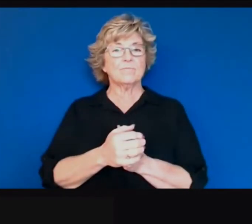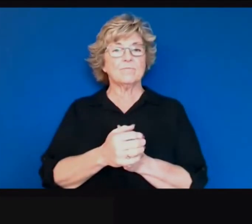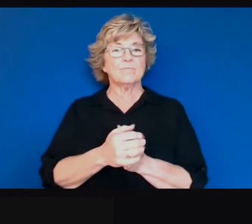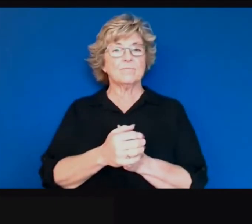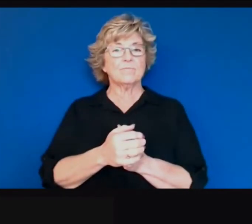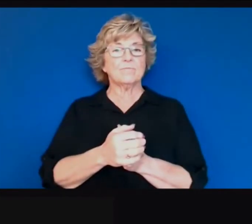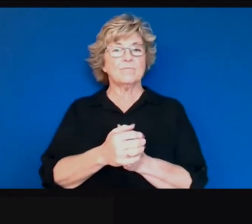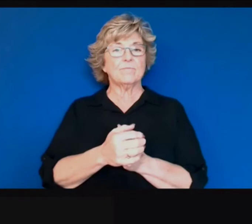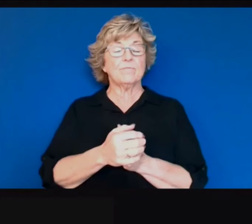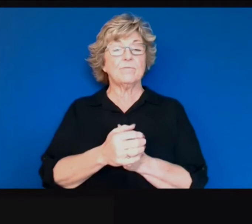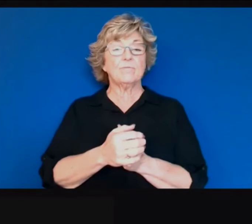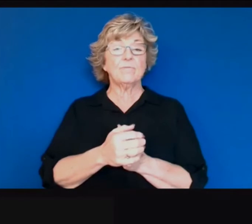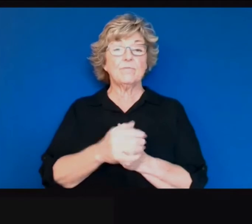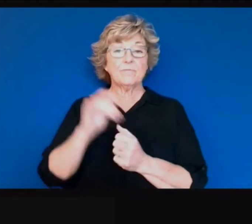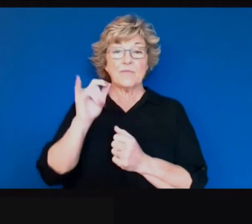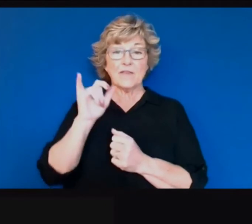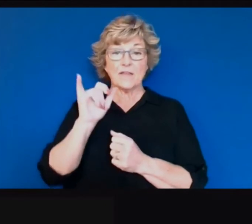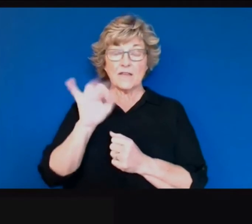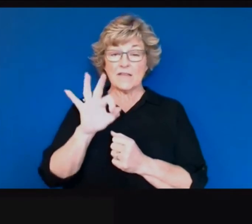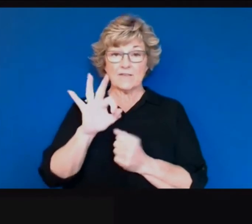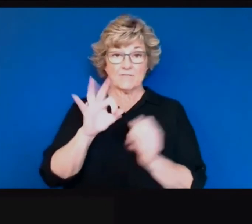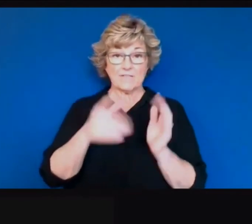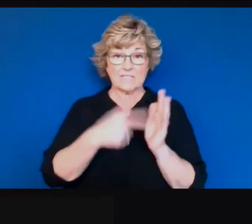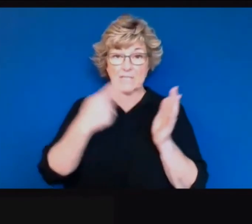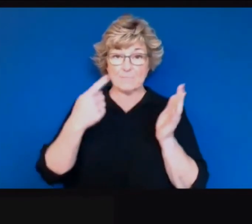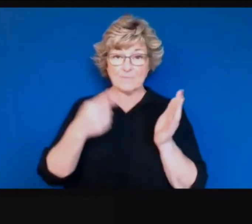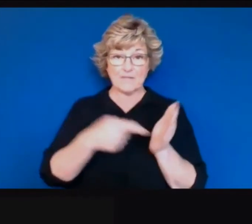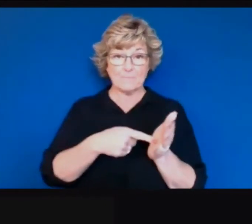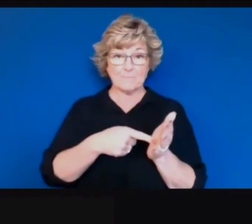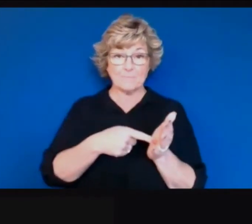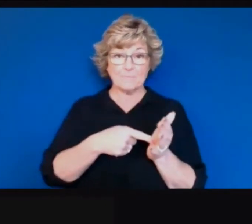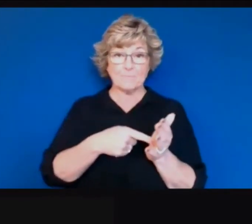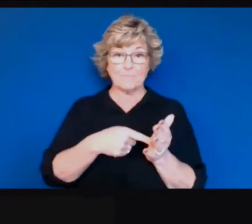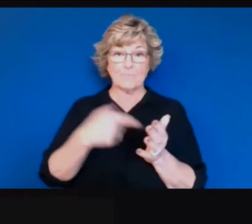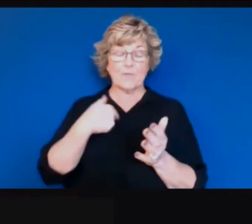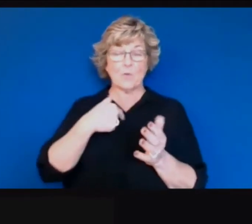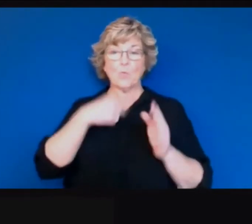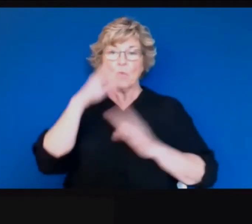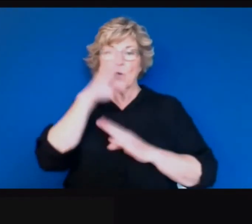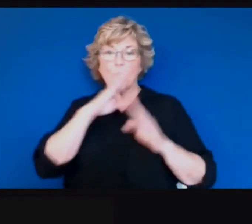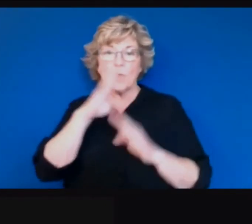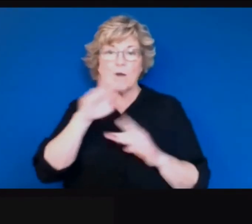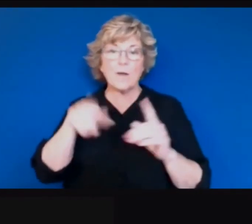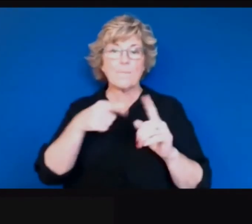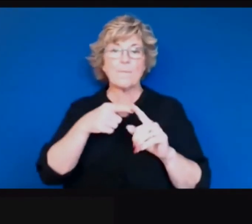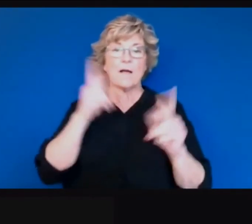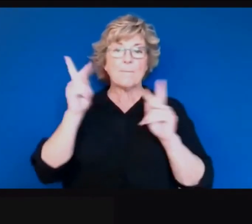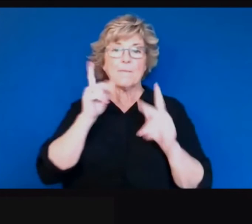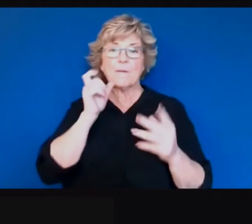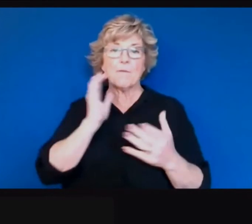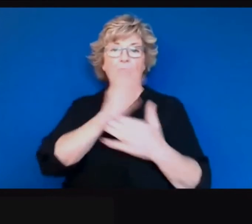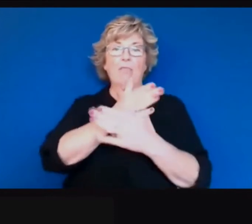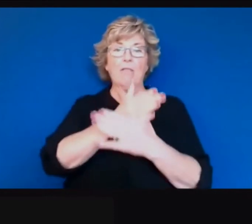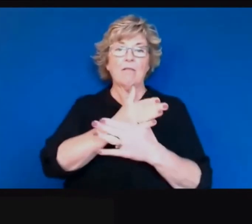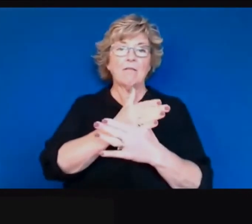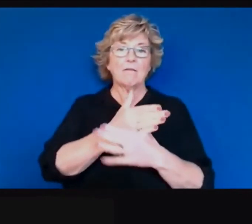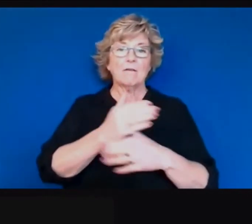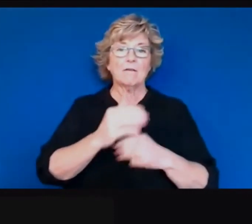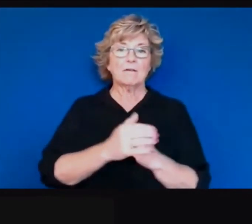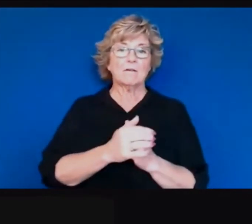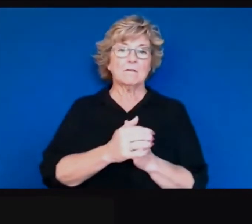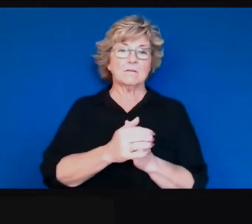adhered to. If there are cases where we are worried about that, somebody is